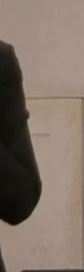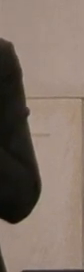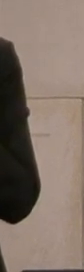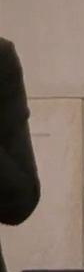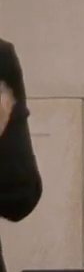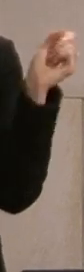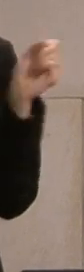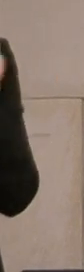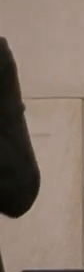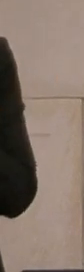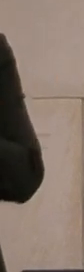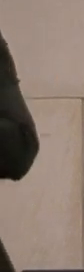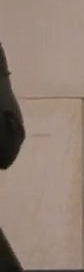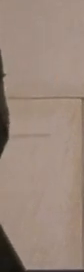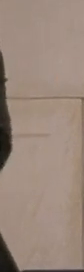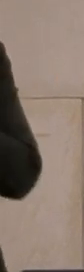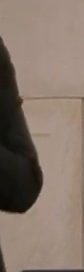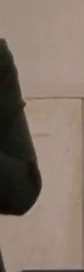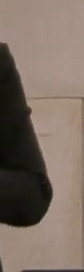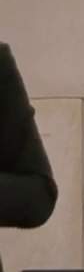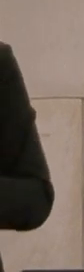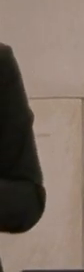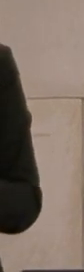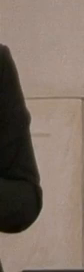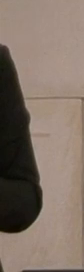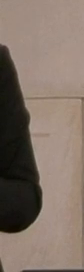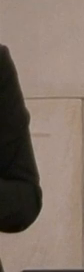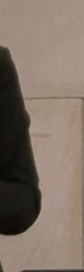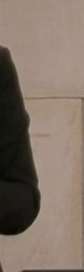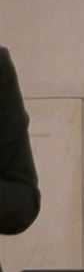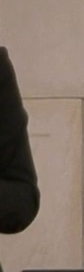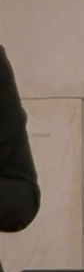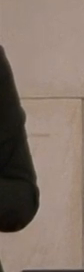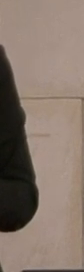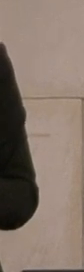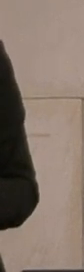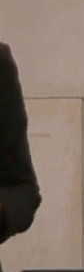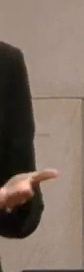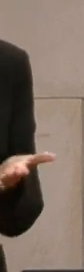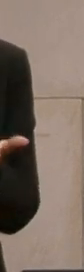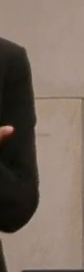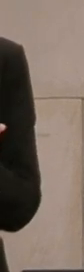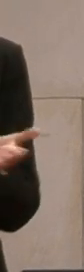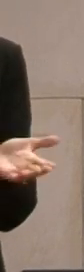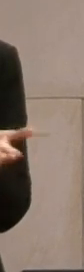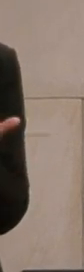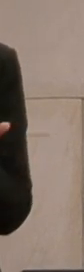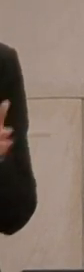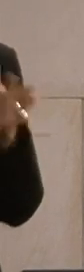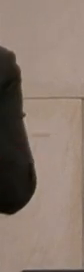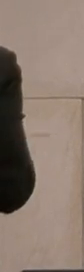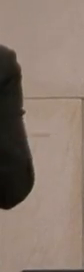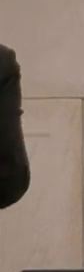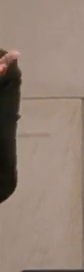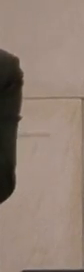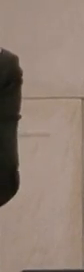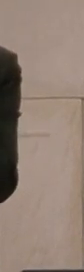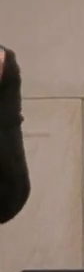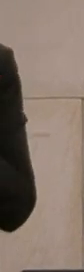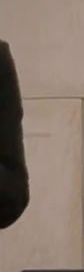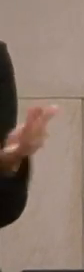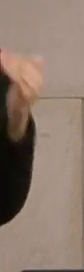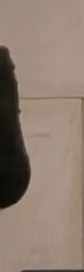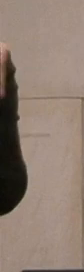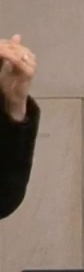of course, last year, the Solicitor General again stood up in Obergefell and once again made the case for equality with